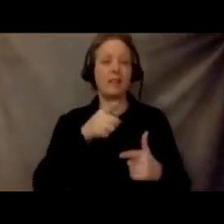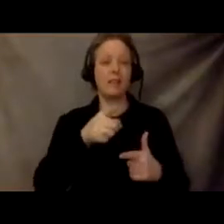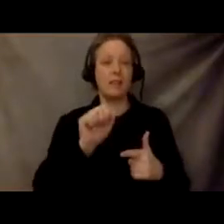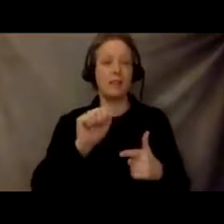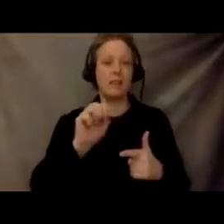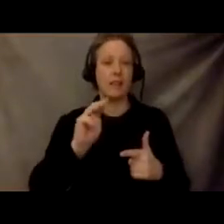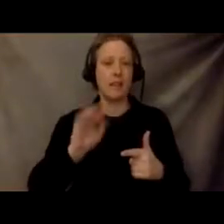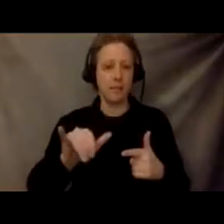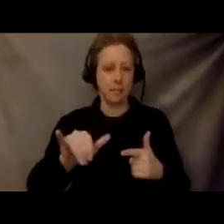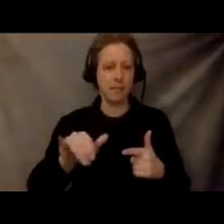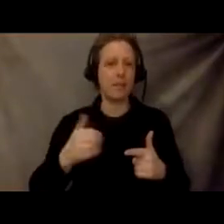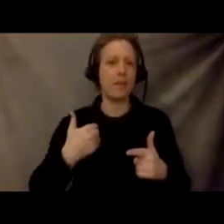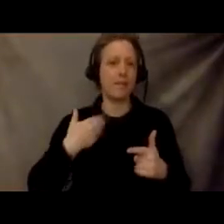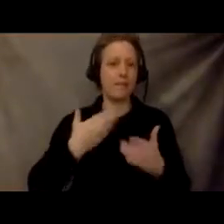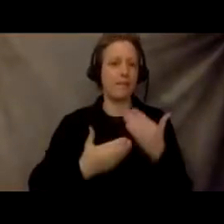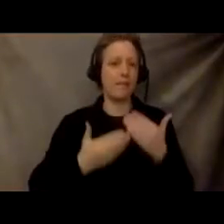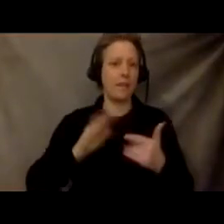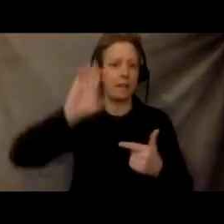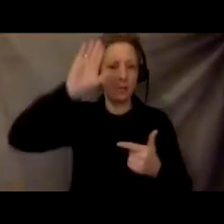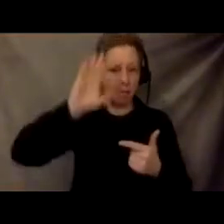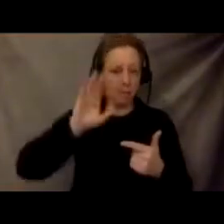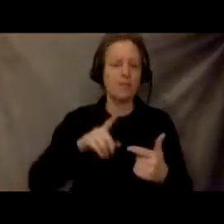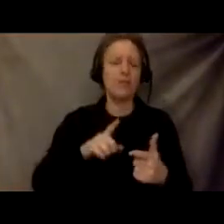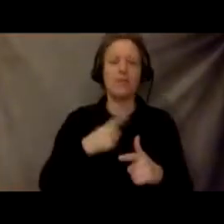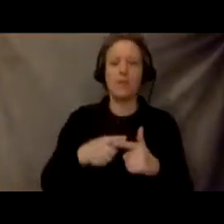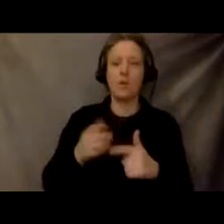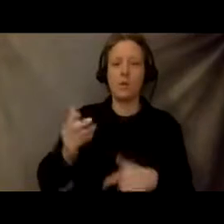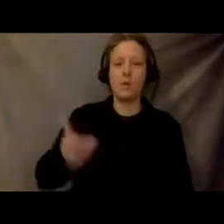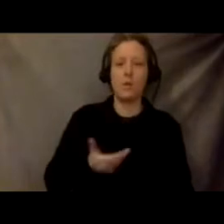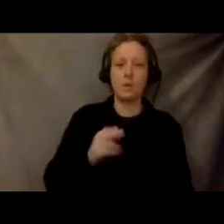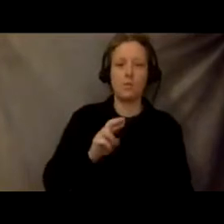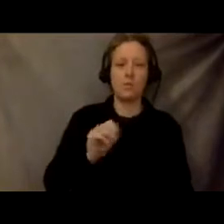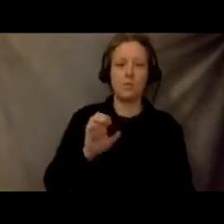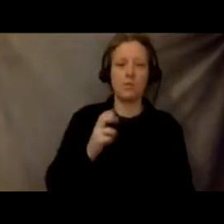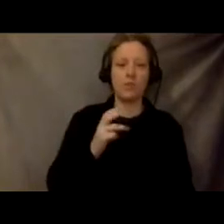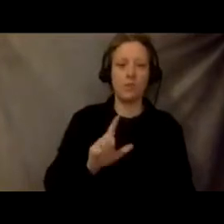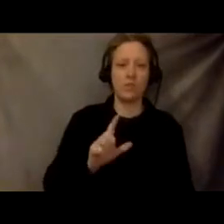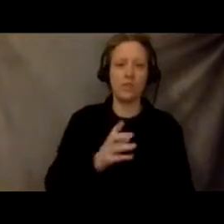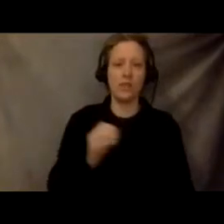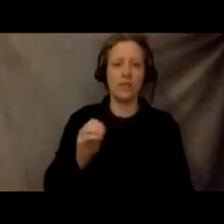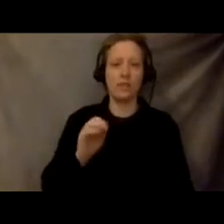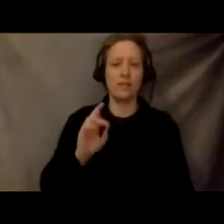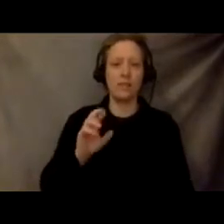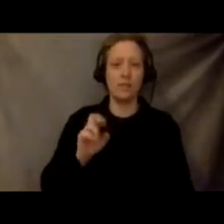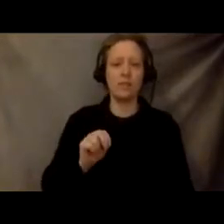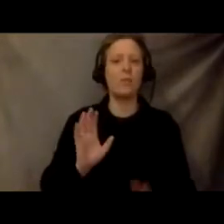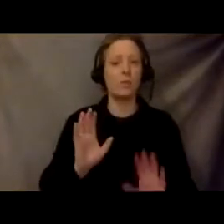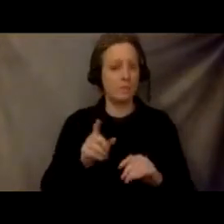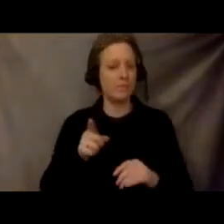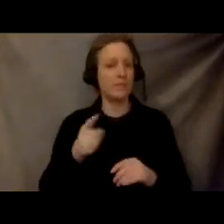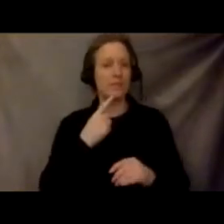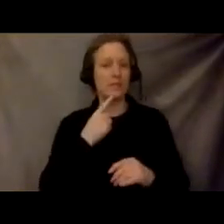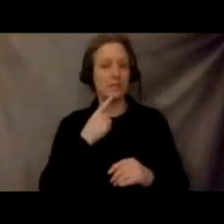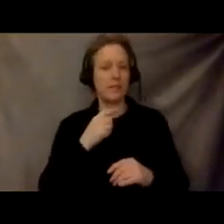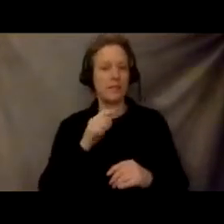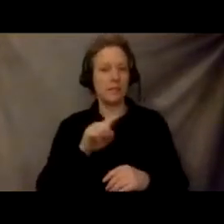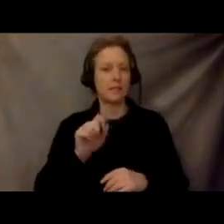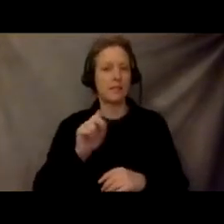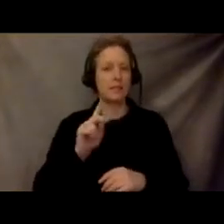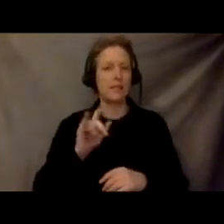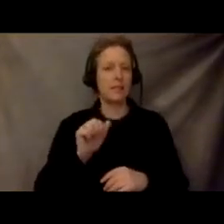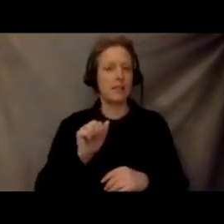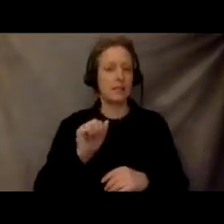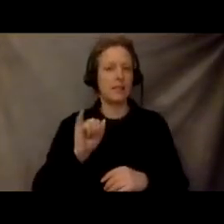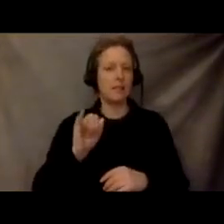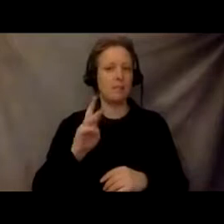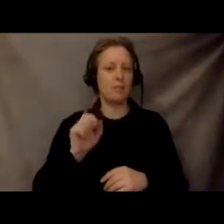Rachel and Fran. So the question says, hello, I'm Zakia Ibrahim, owner of Education